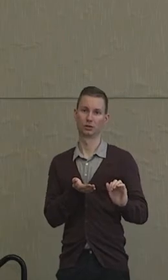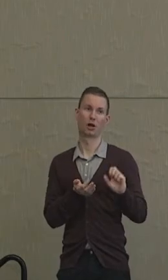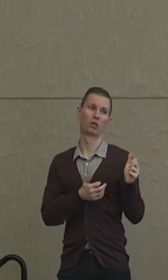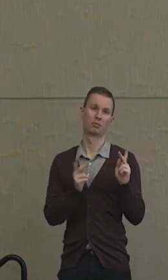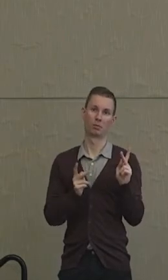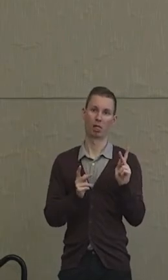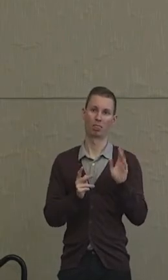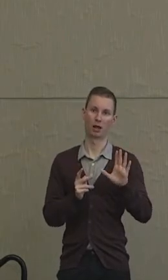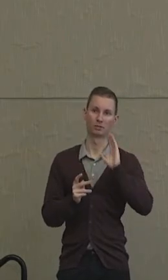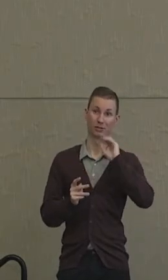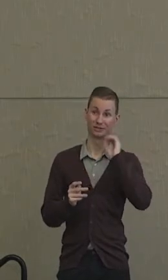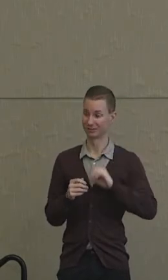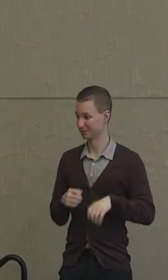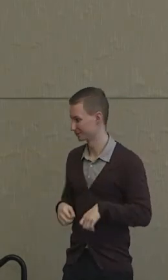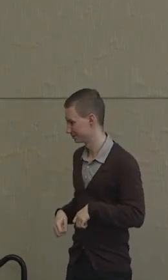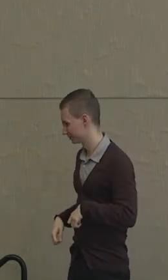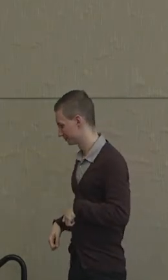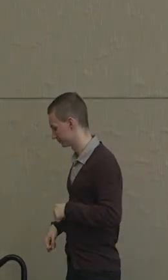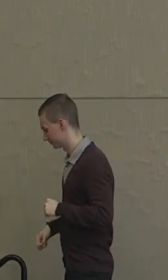other mm-hmm. people?